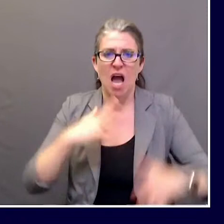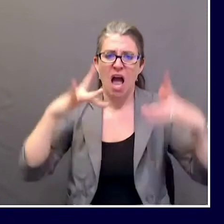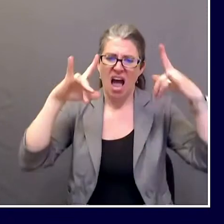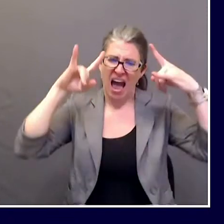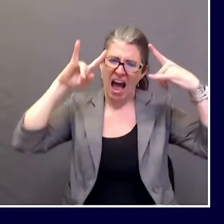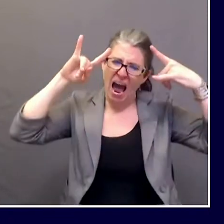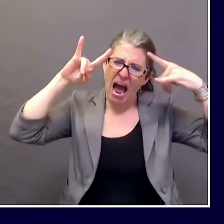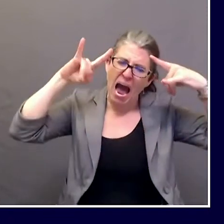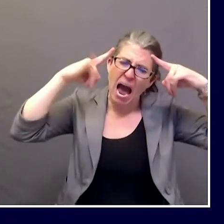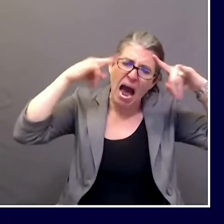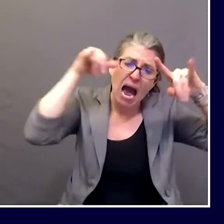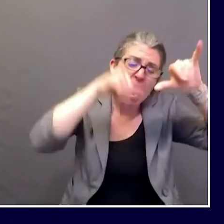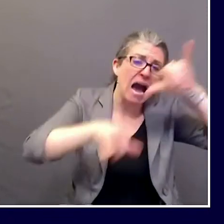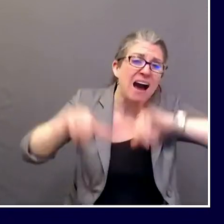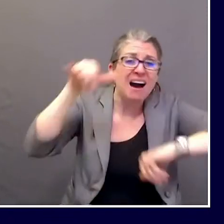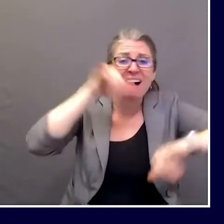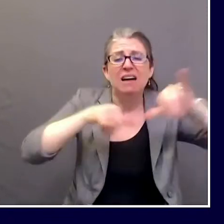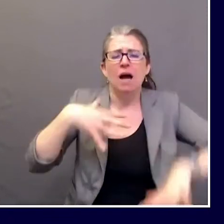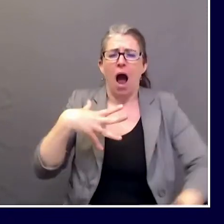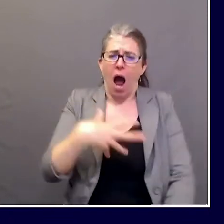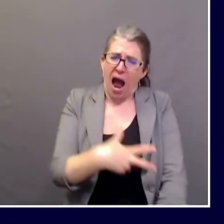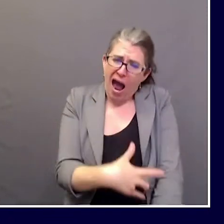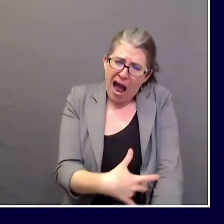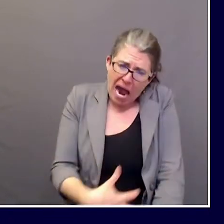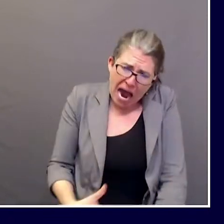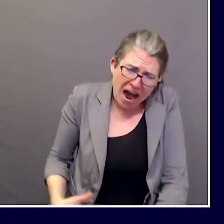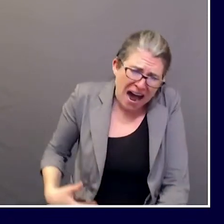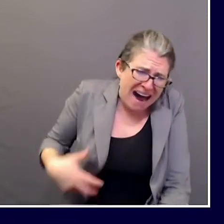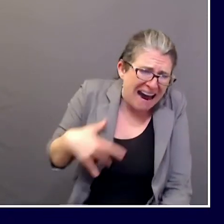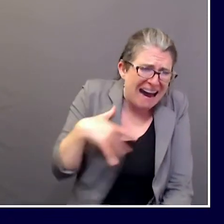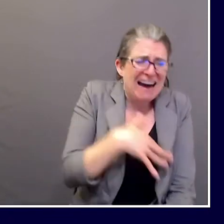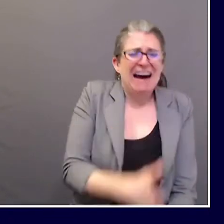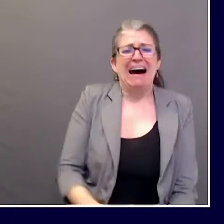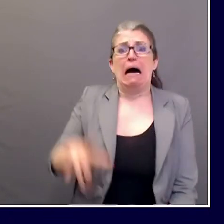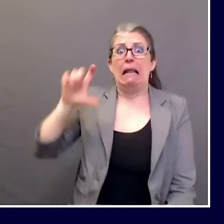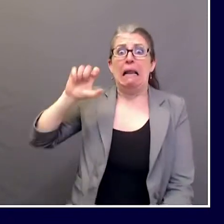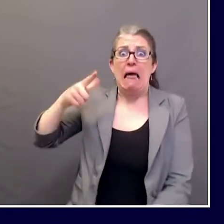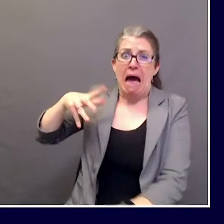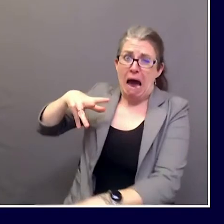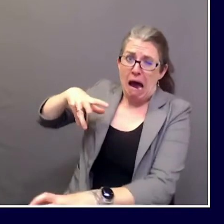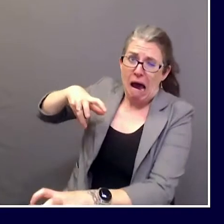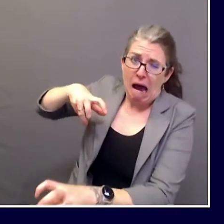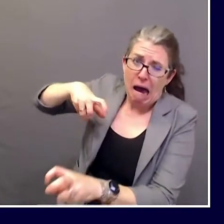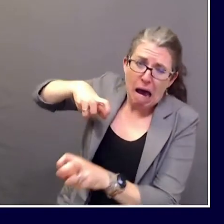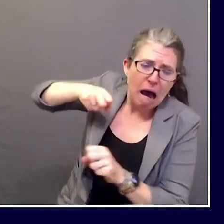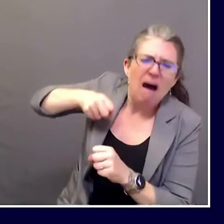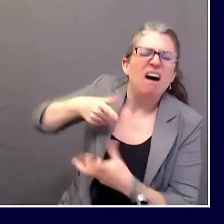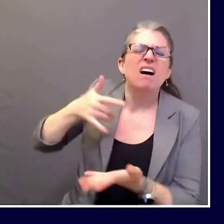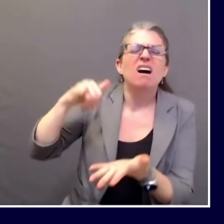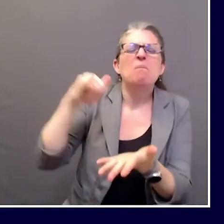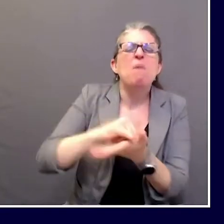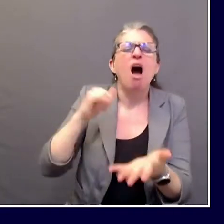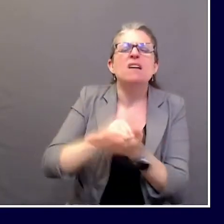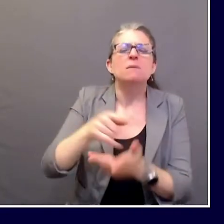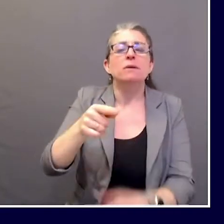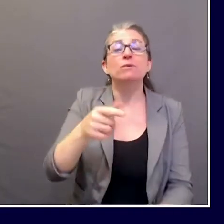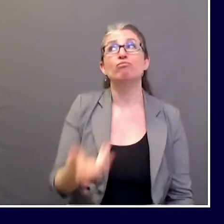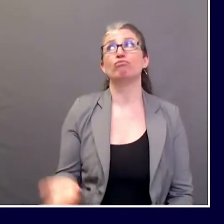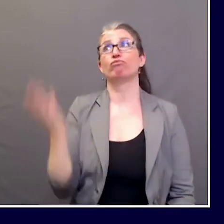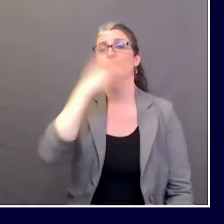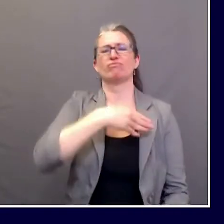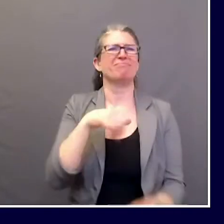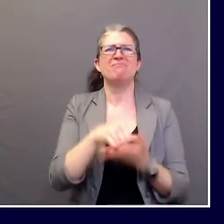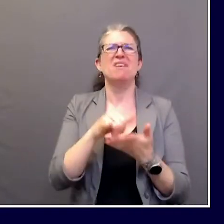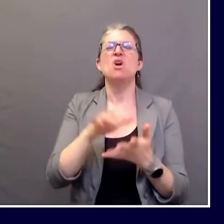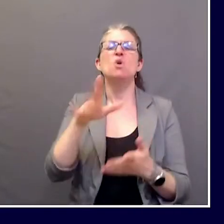So this is not something that is mild. It's considered to be something very severe, such that you would know that something was wrong and you would know to